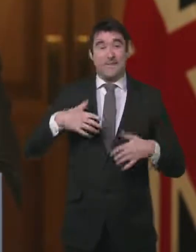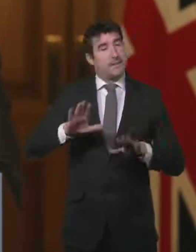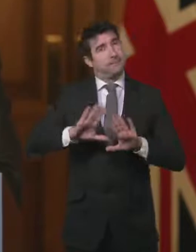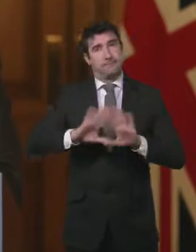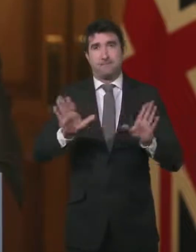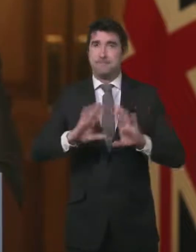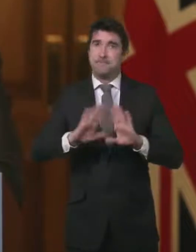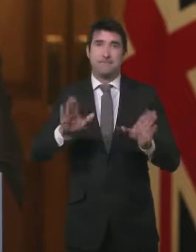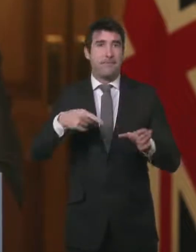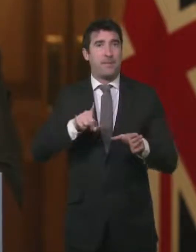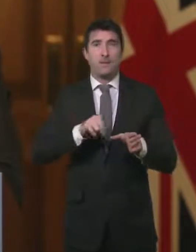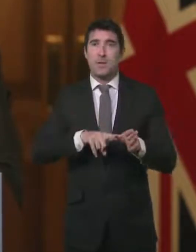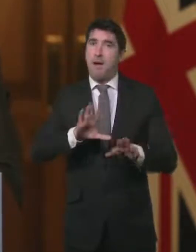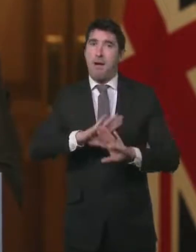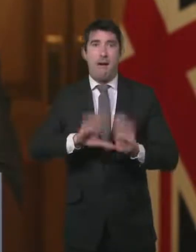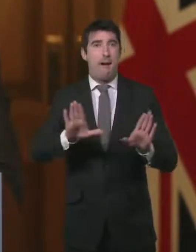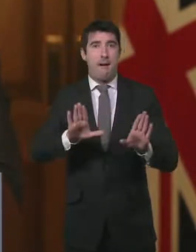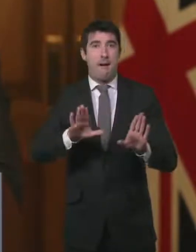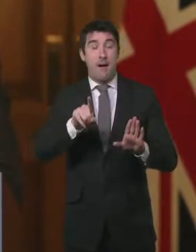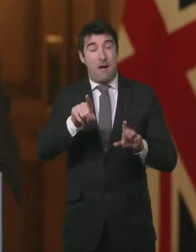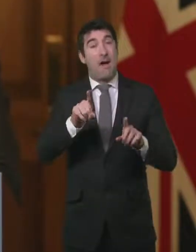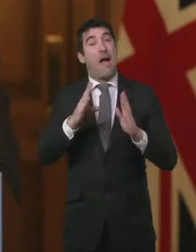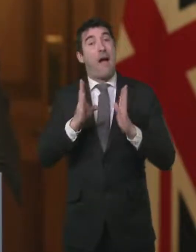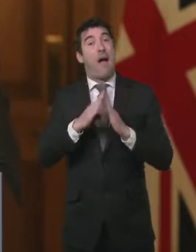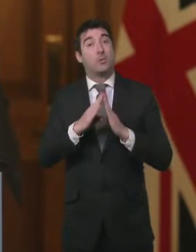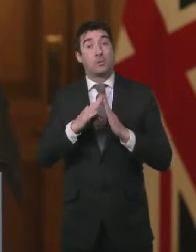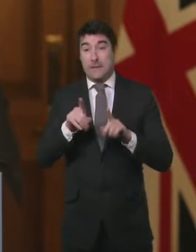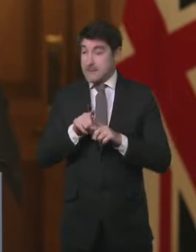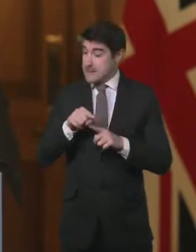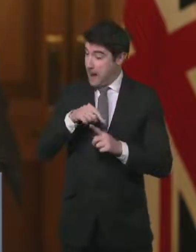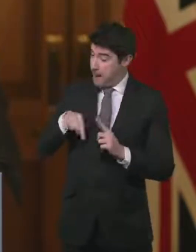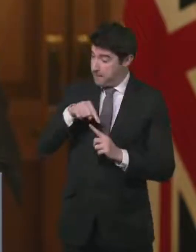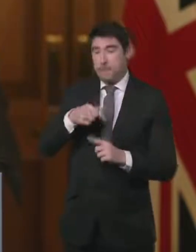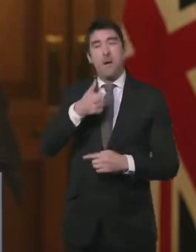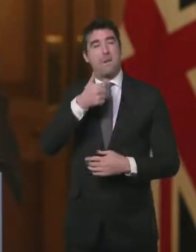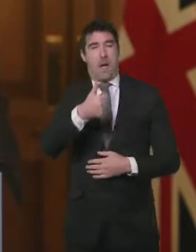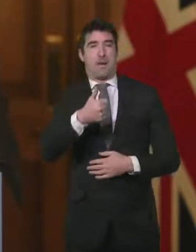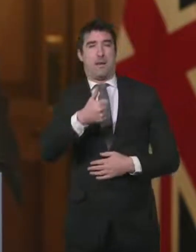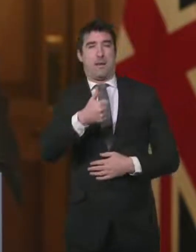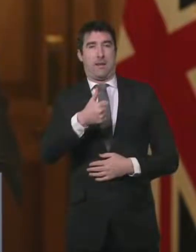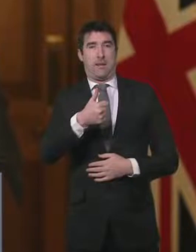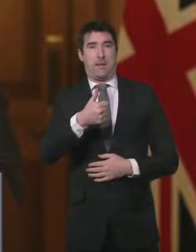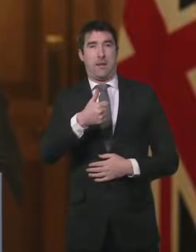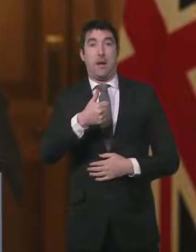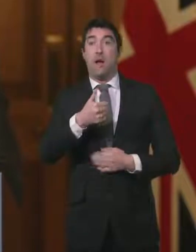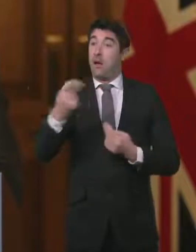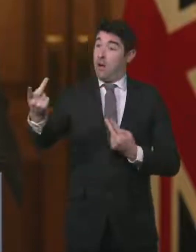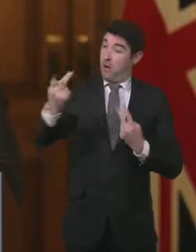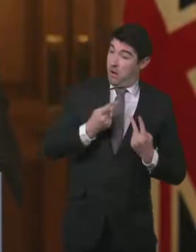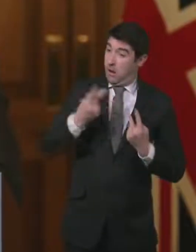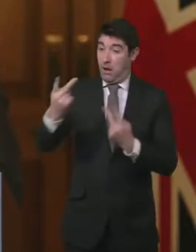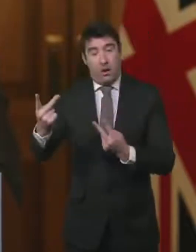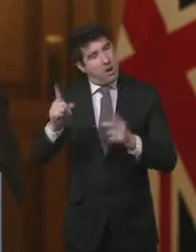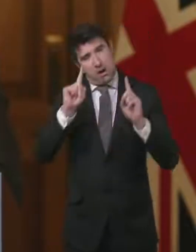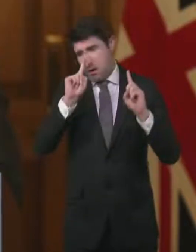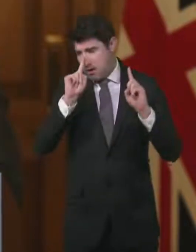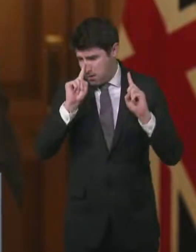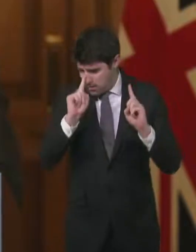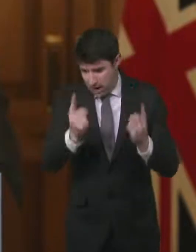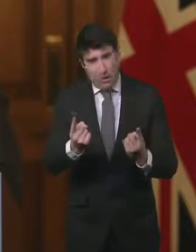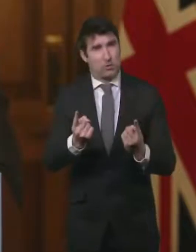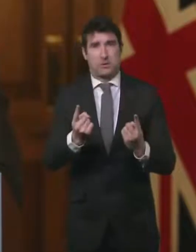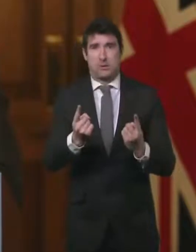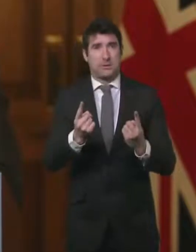We are still in the tunnel of this pandemic. The light, Analogy. however, is not